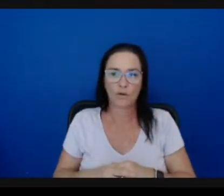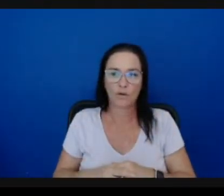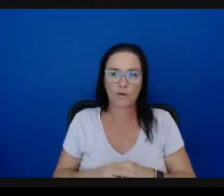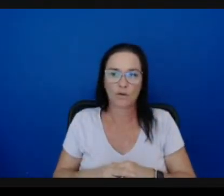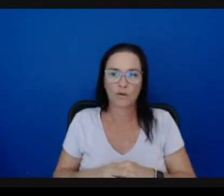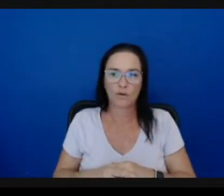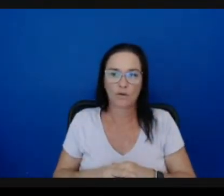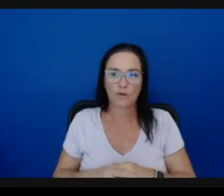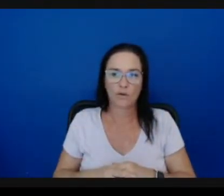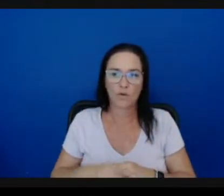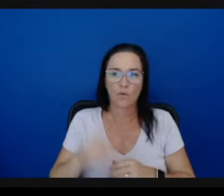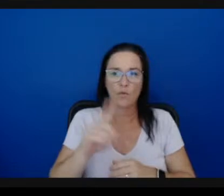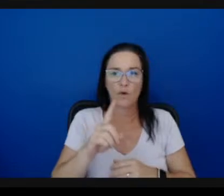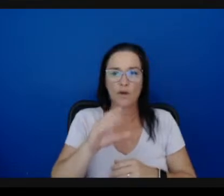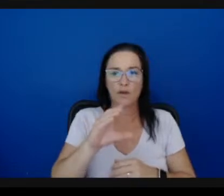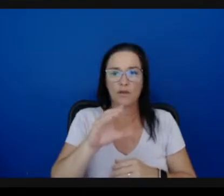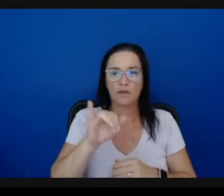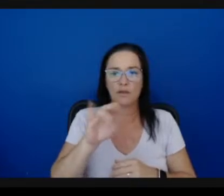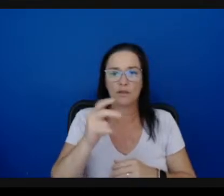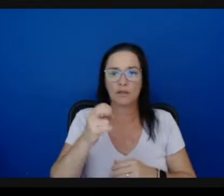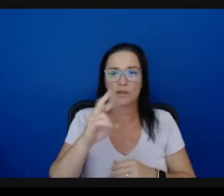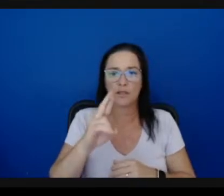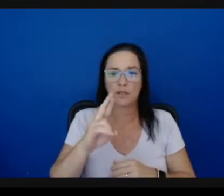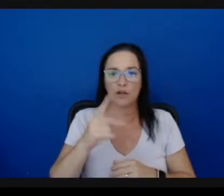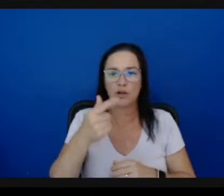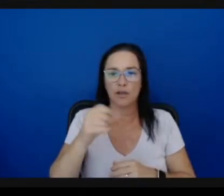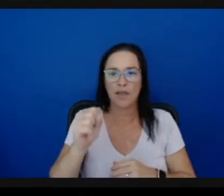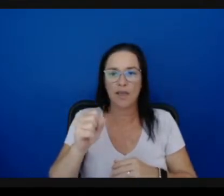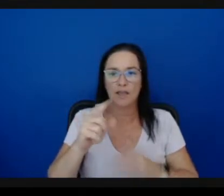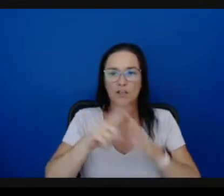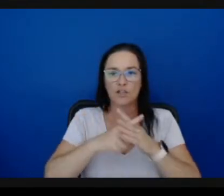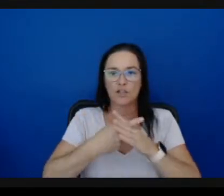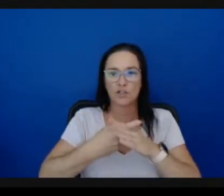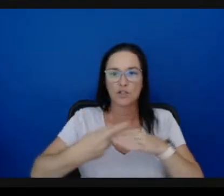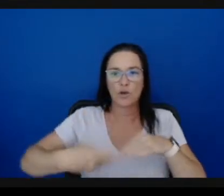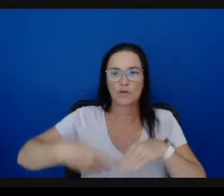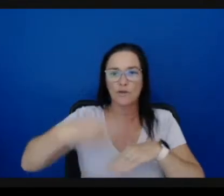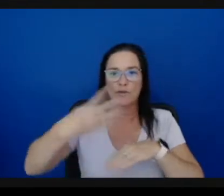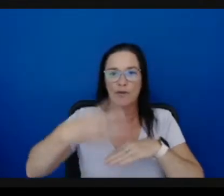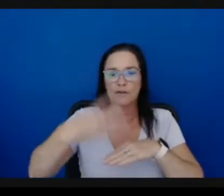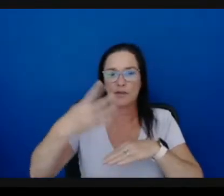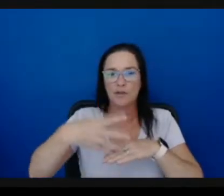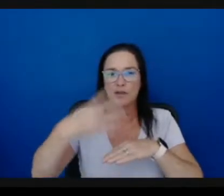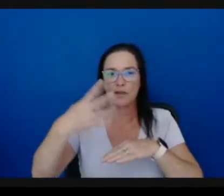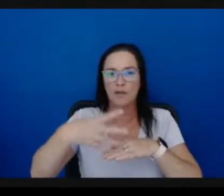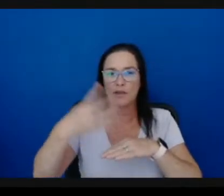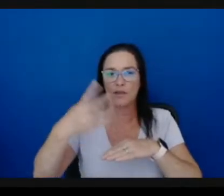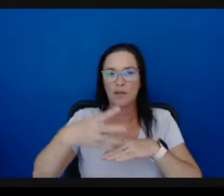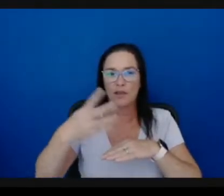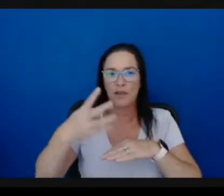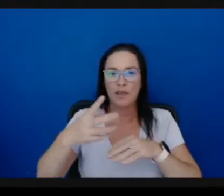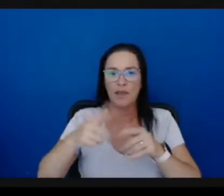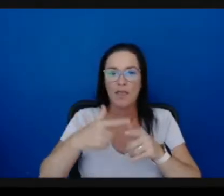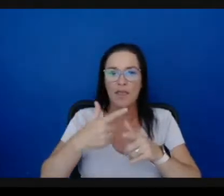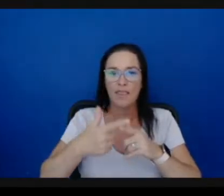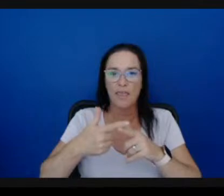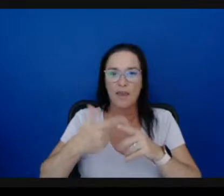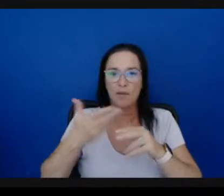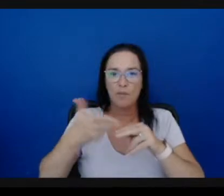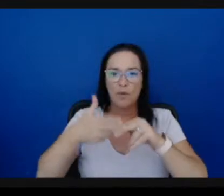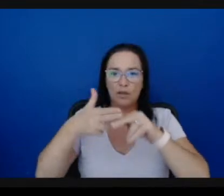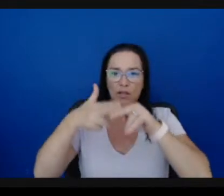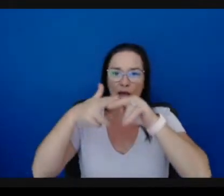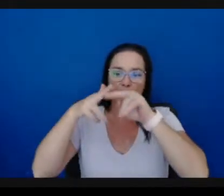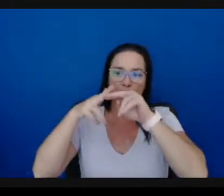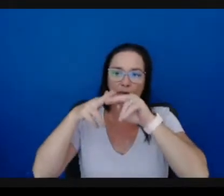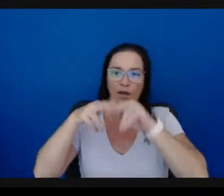cinder gases start venting, followed by the building up of the small